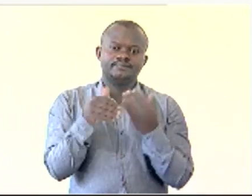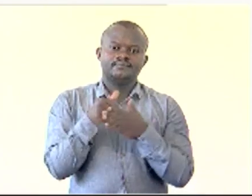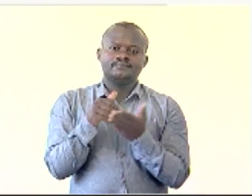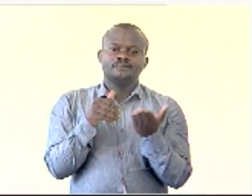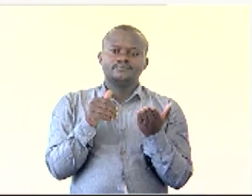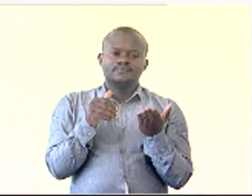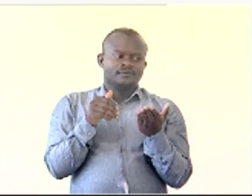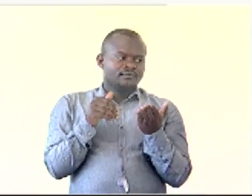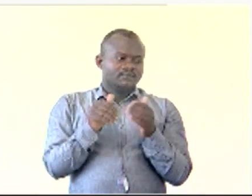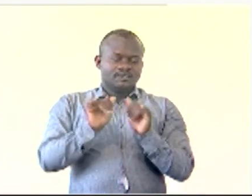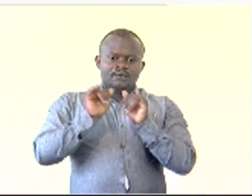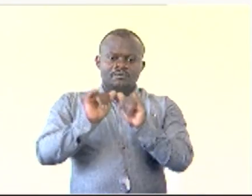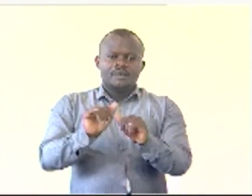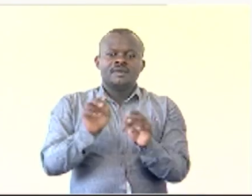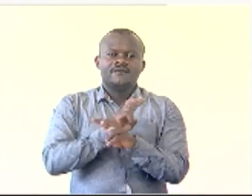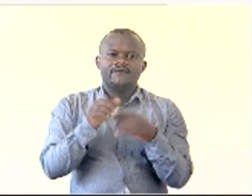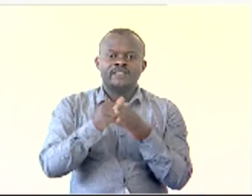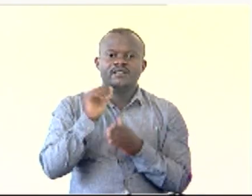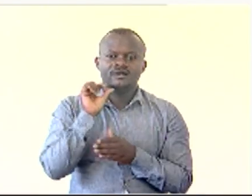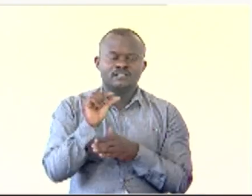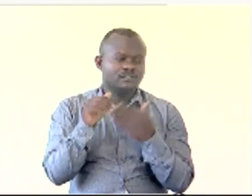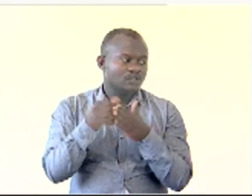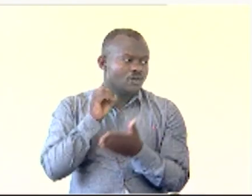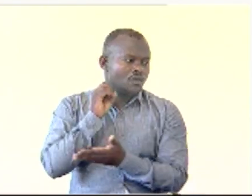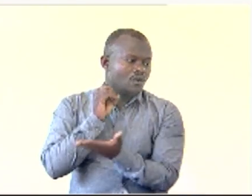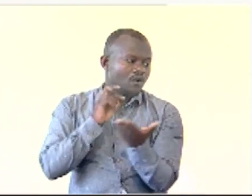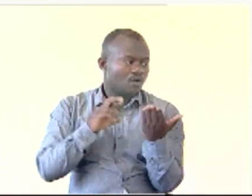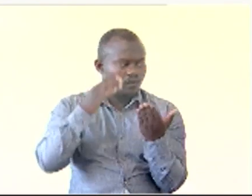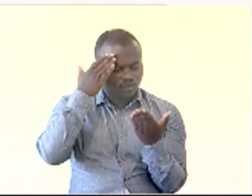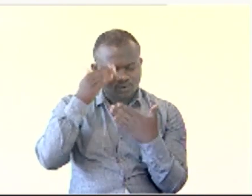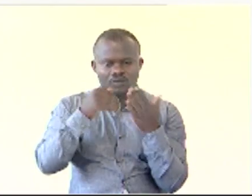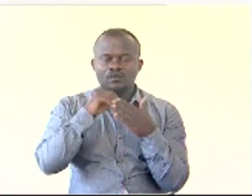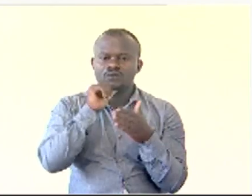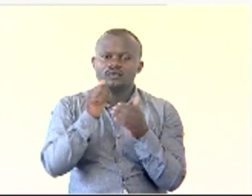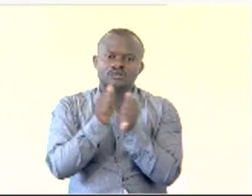joints, permanently very little or no mobility.